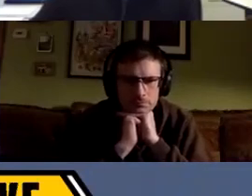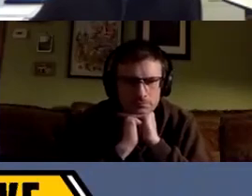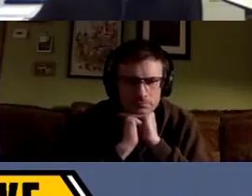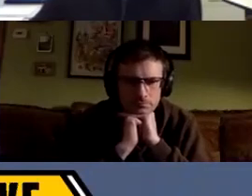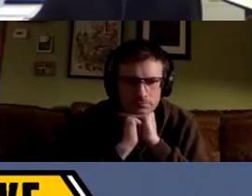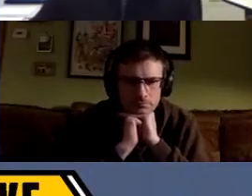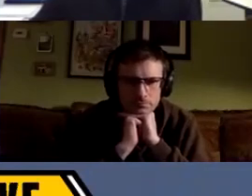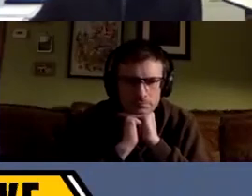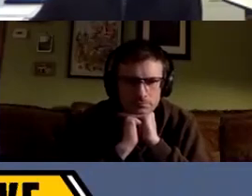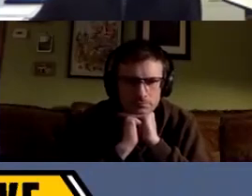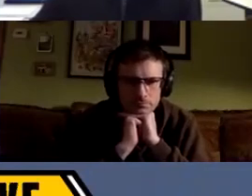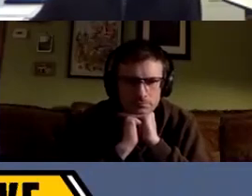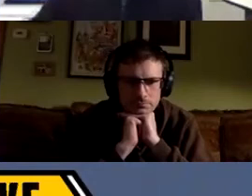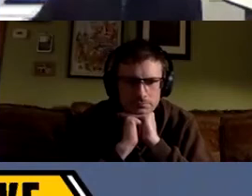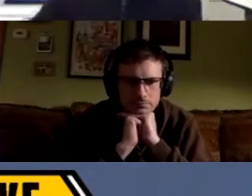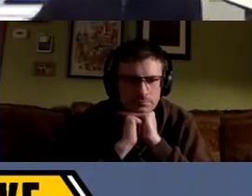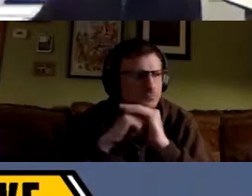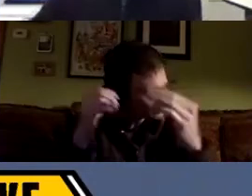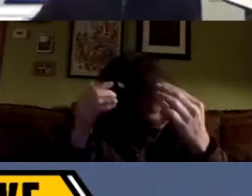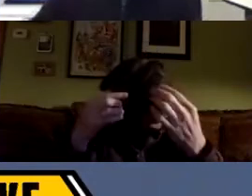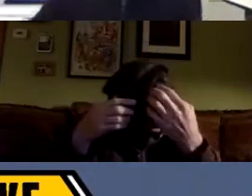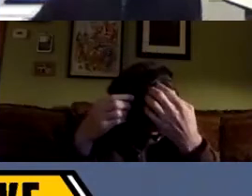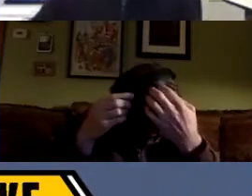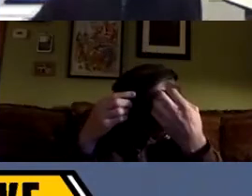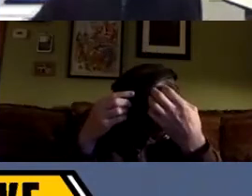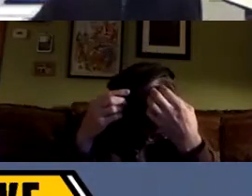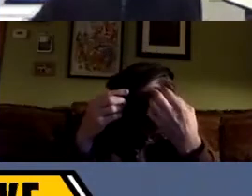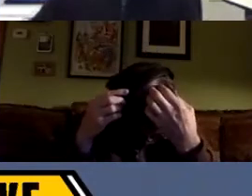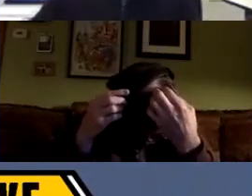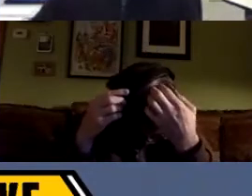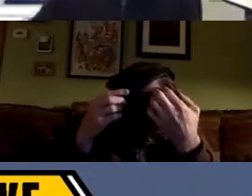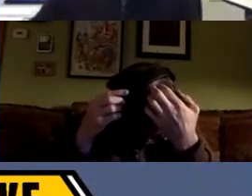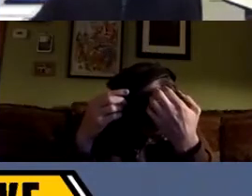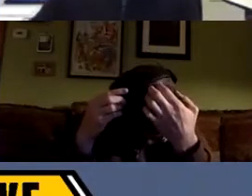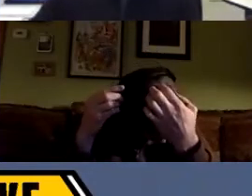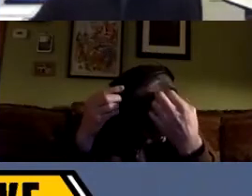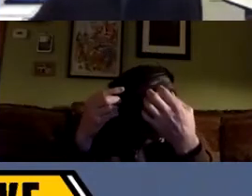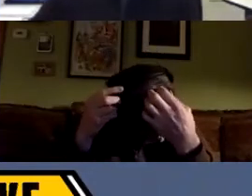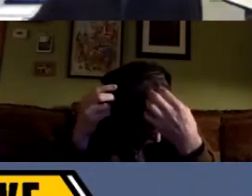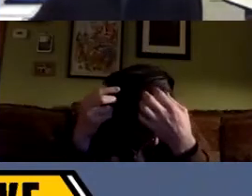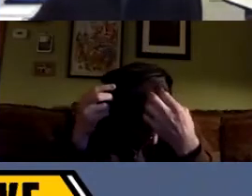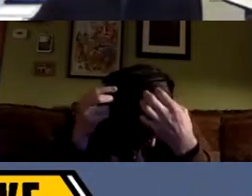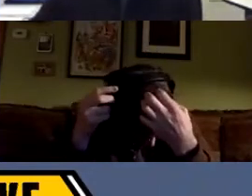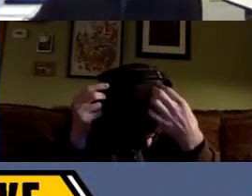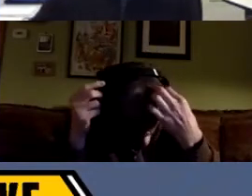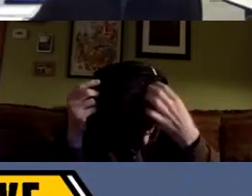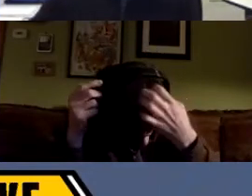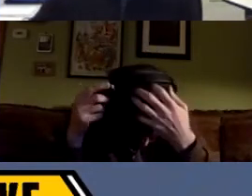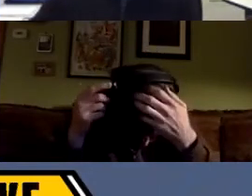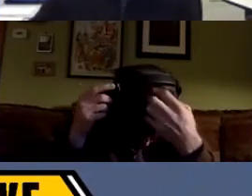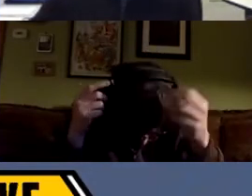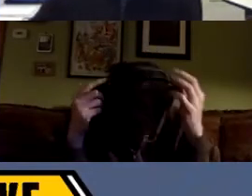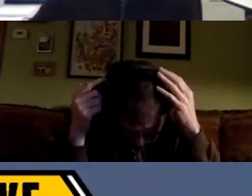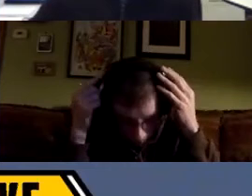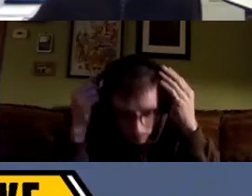an intersection. Mhm. But it looked to me like the green line went on down through Allegheny West